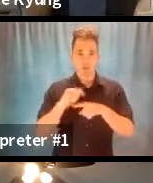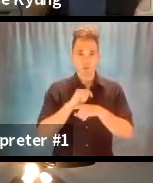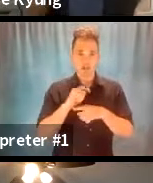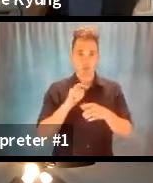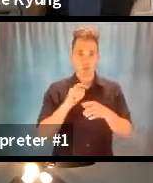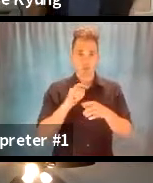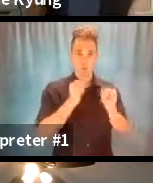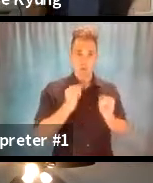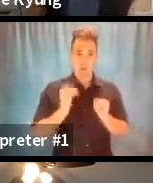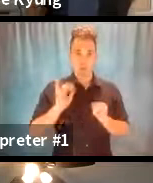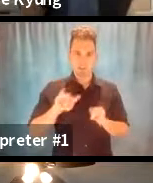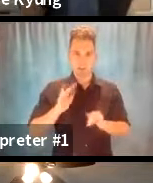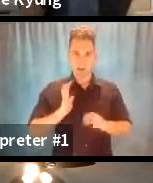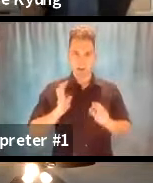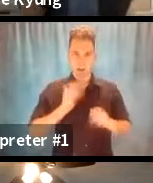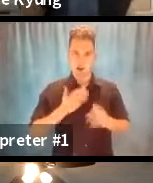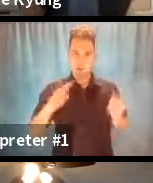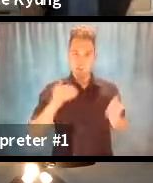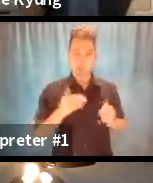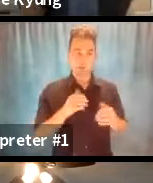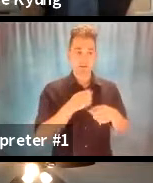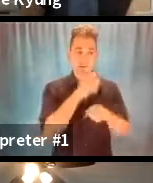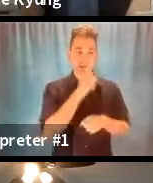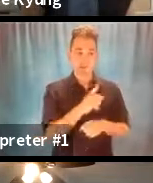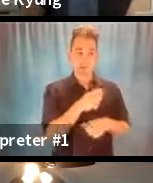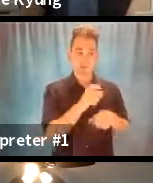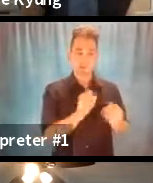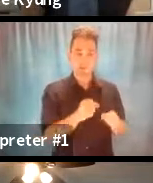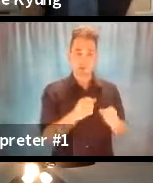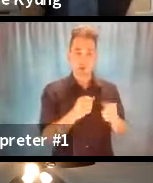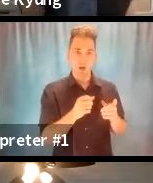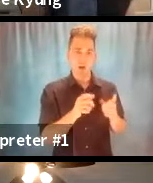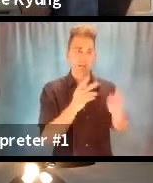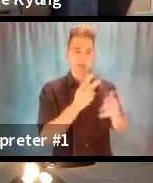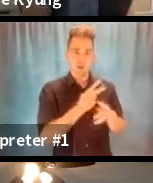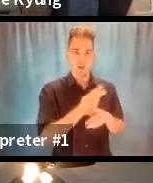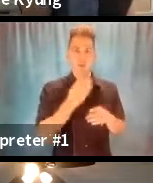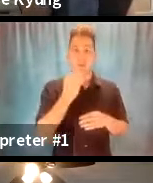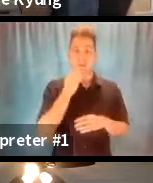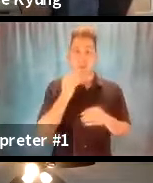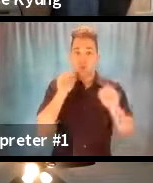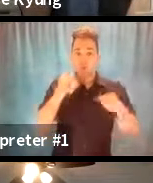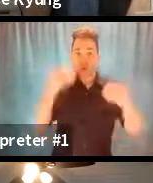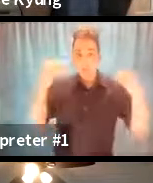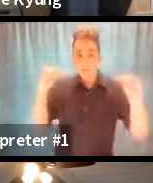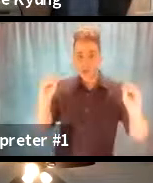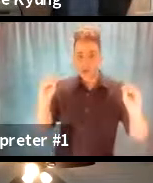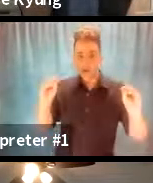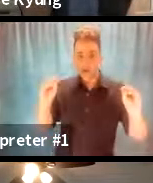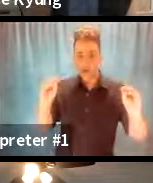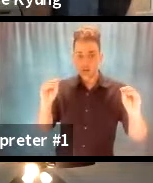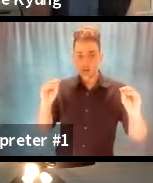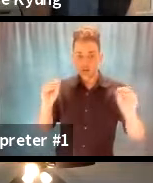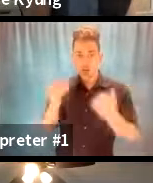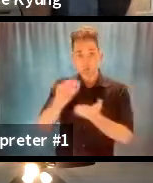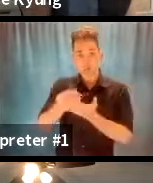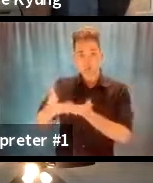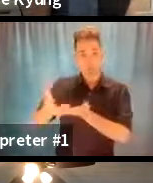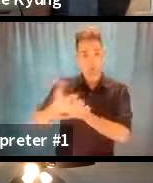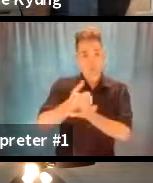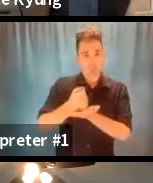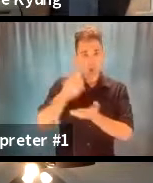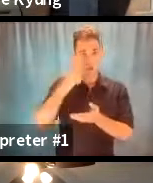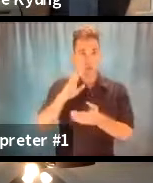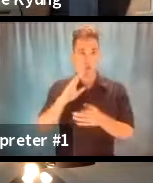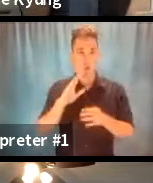how to produce food products that can be sold in the marketplace to generate income for their families.